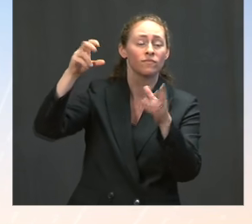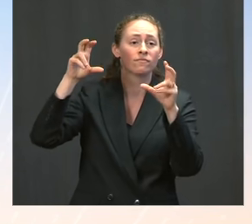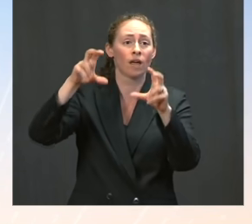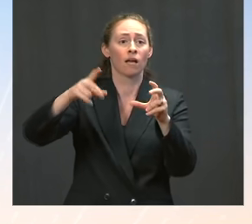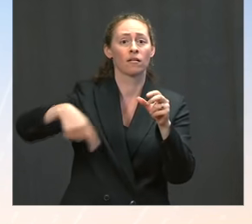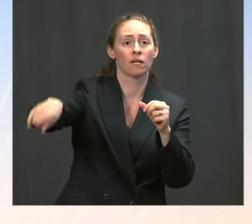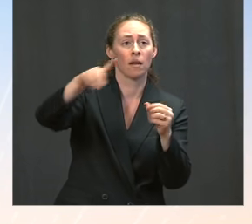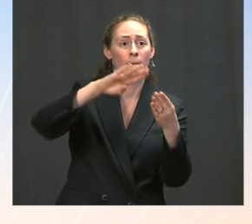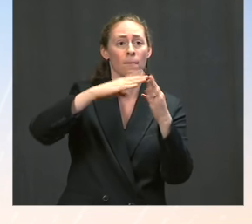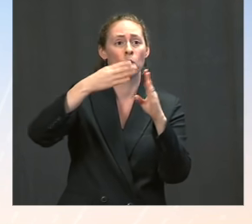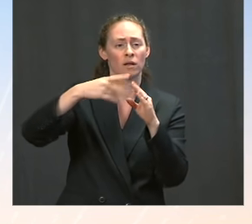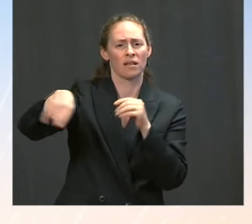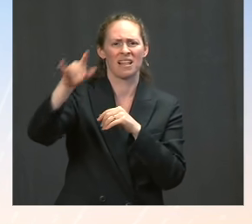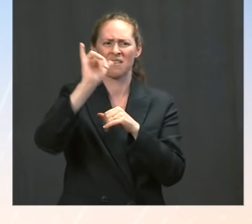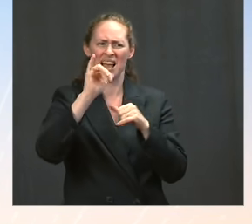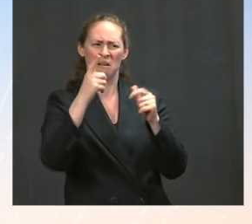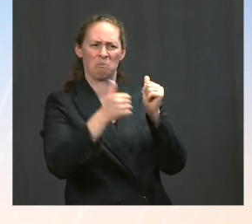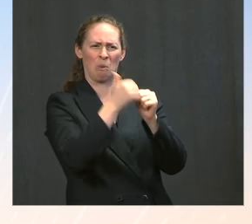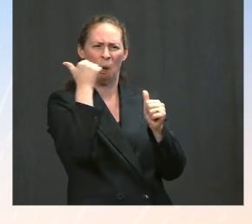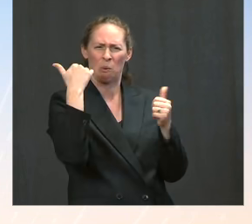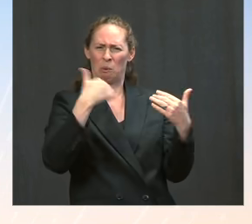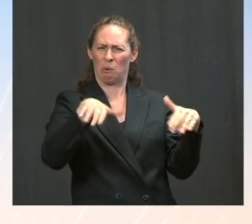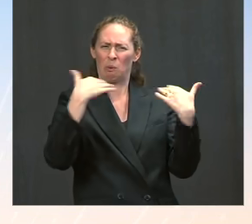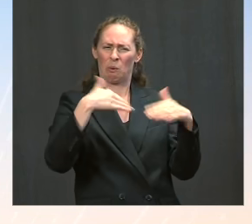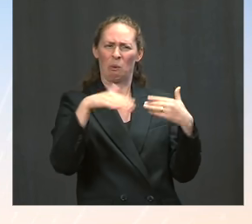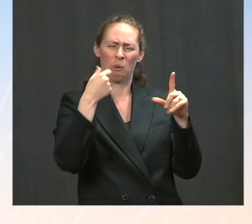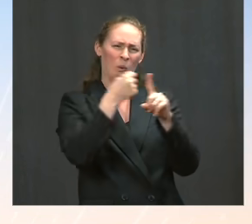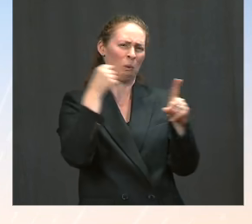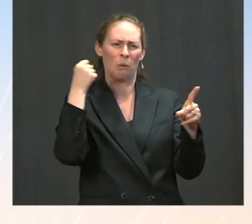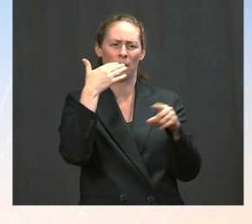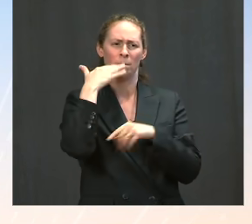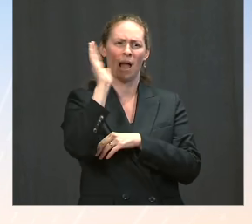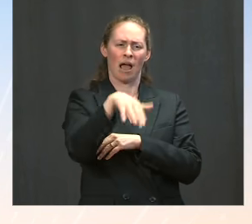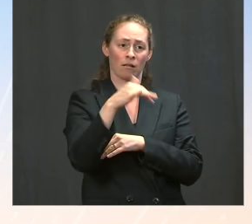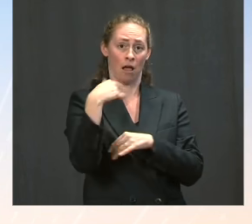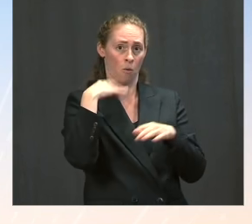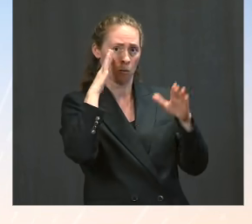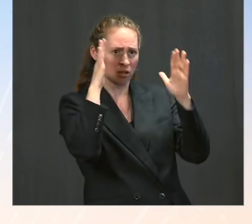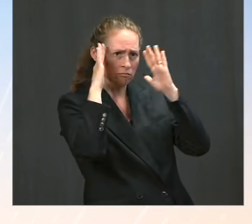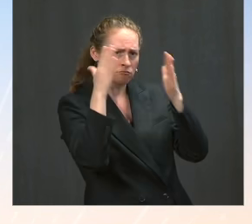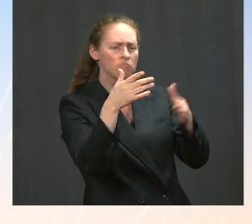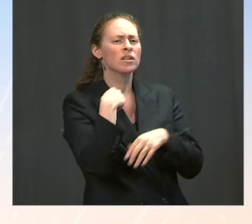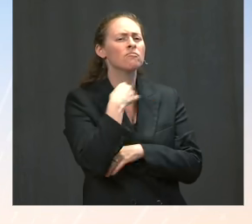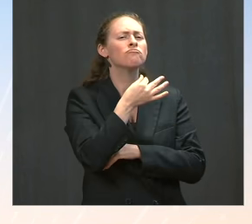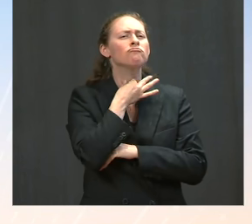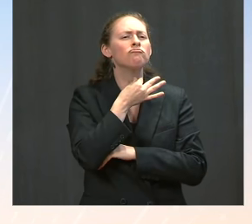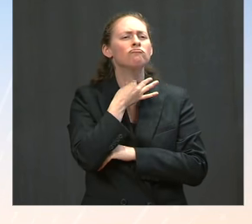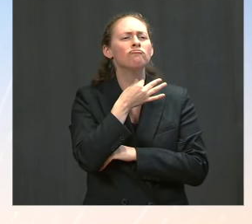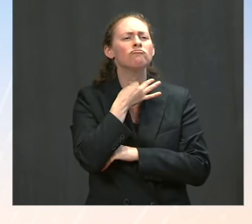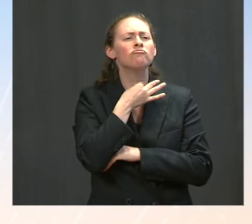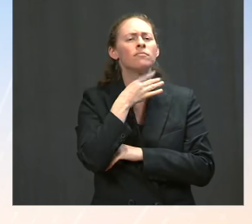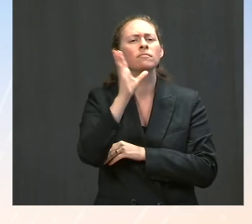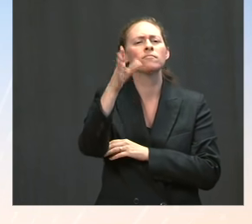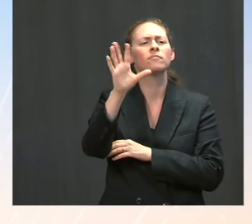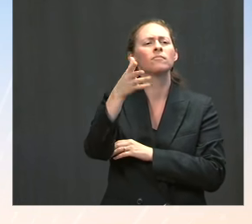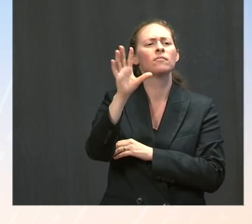of how big that hit has been and how what share of that is because of the public health-related travel bans?